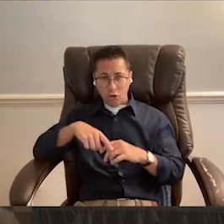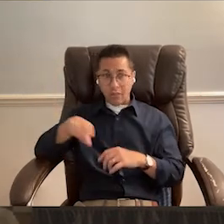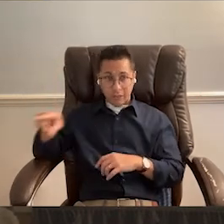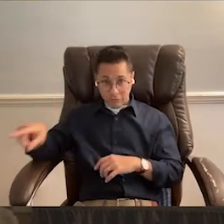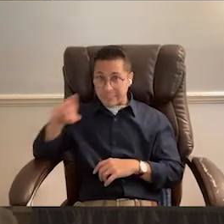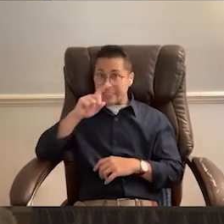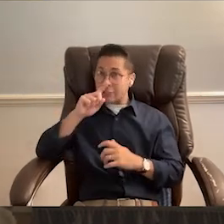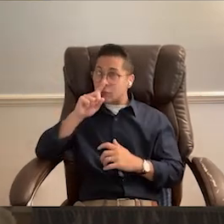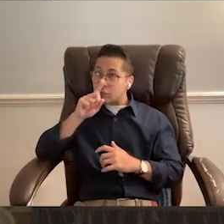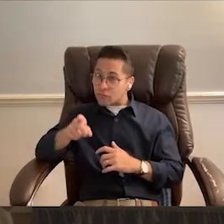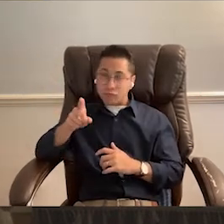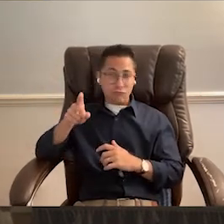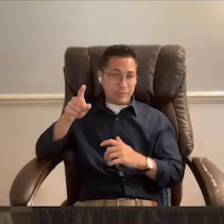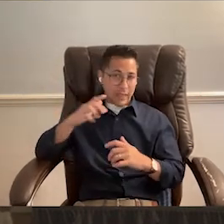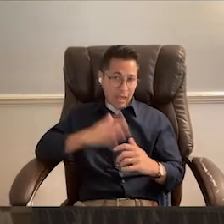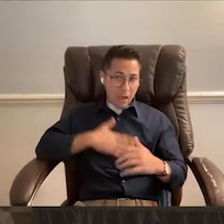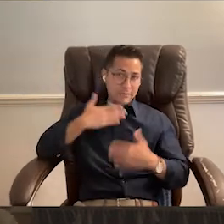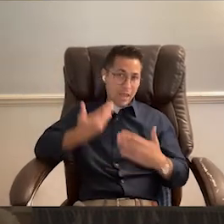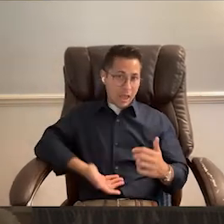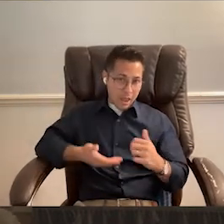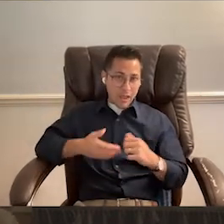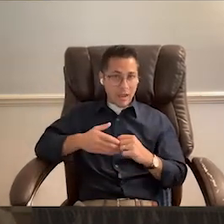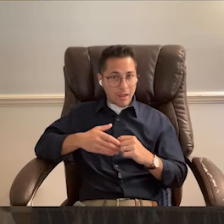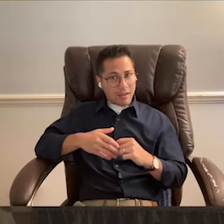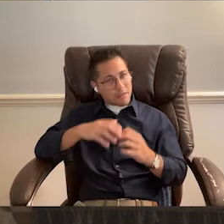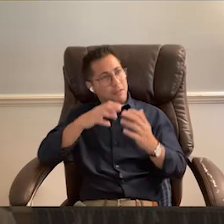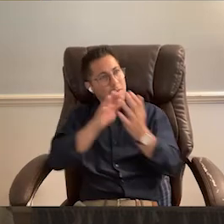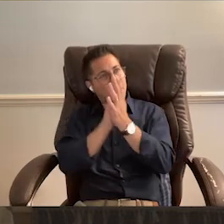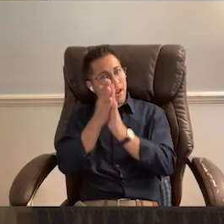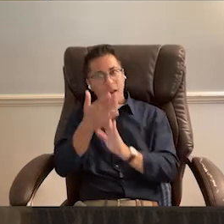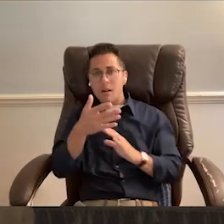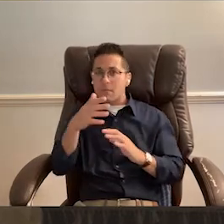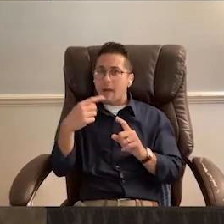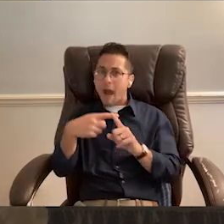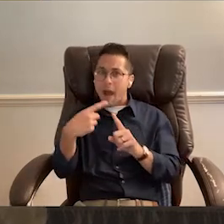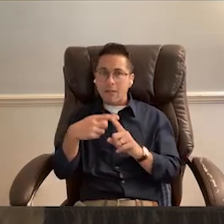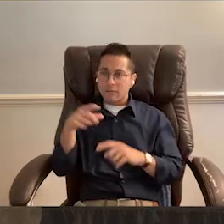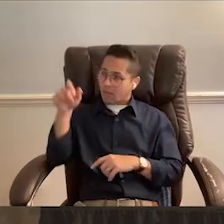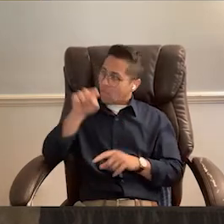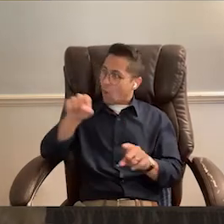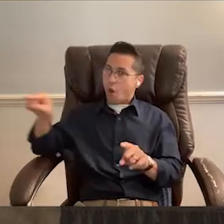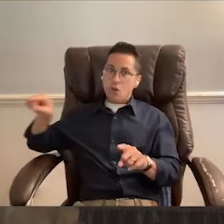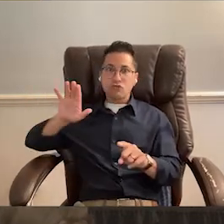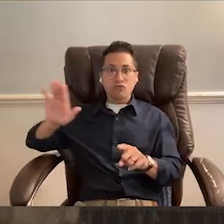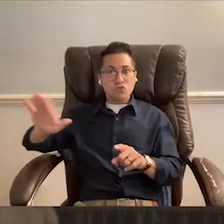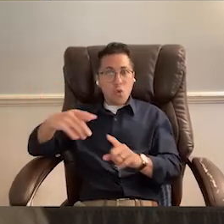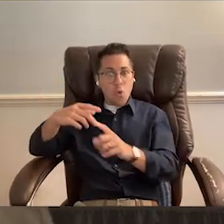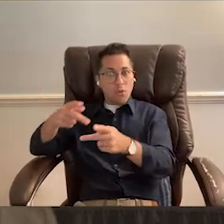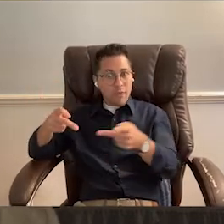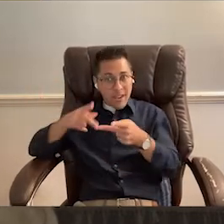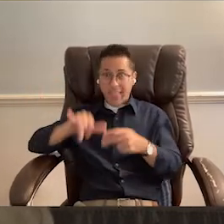becomes a very big, huge issue for her. Like, she's extremely upset about it. So But make if it you don't-